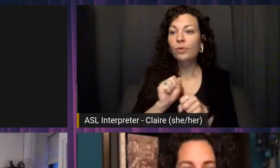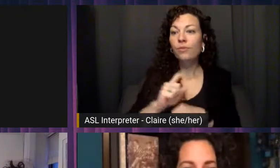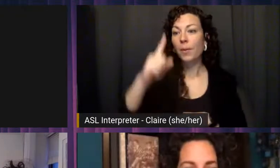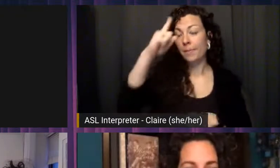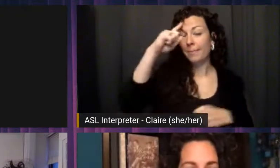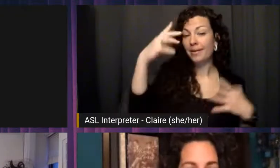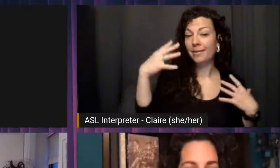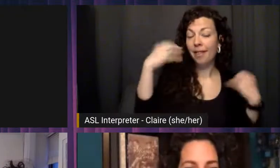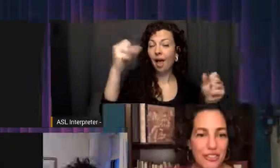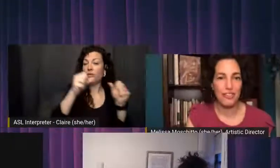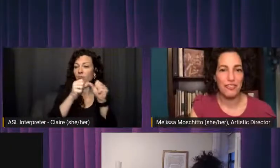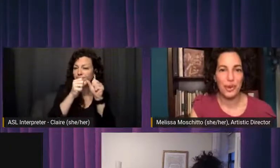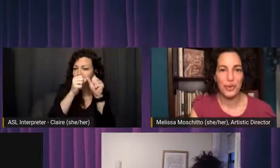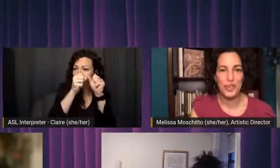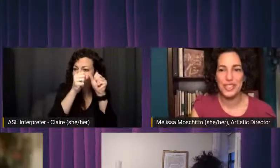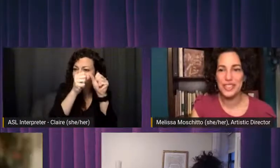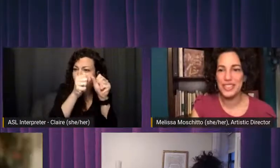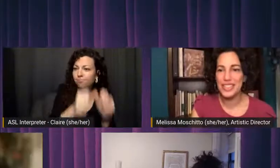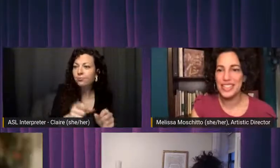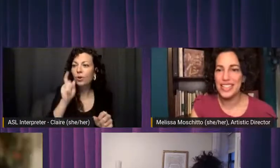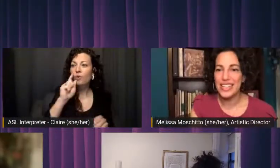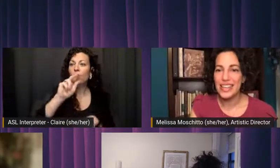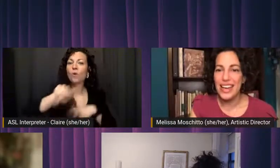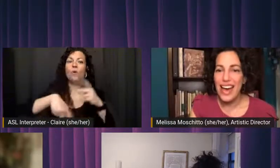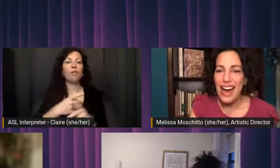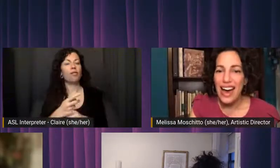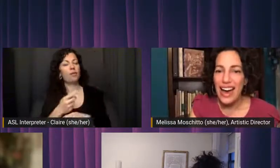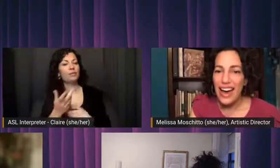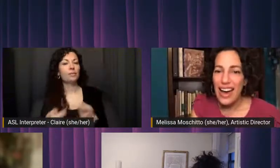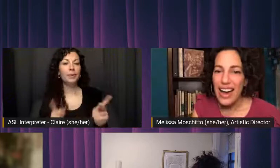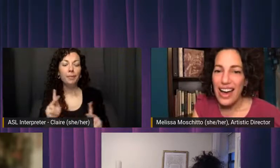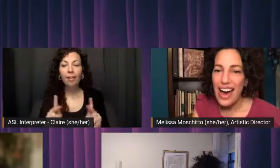and gender-expansive folk.